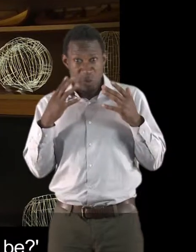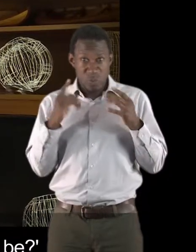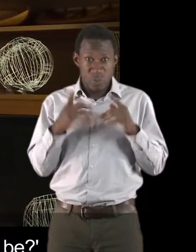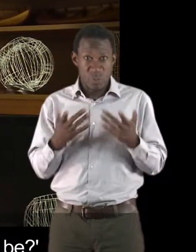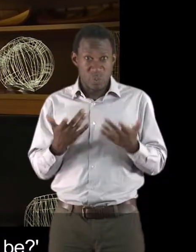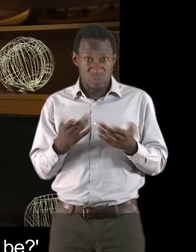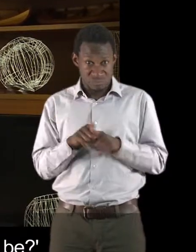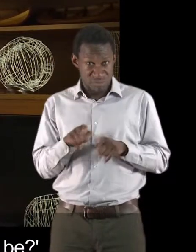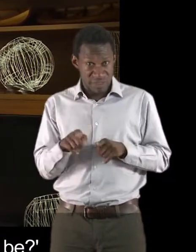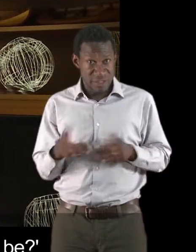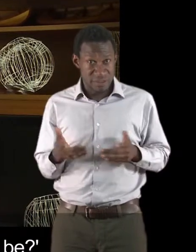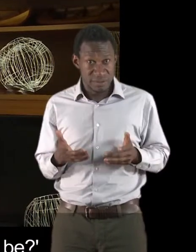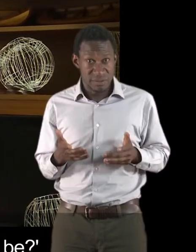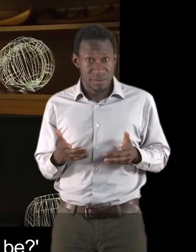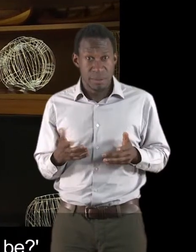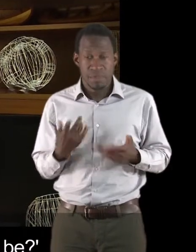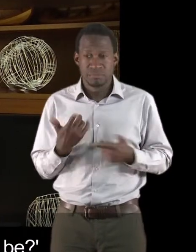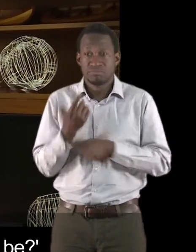whatever it happens to be.